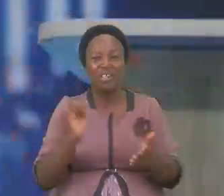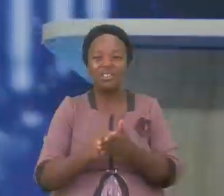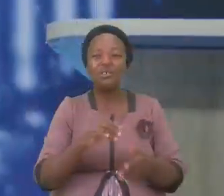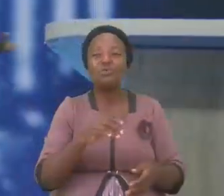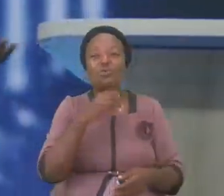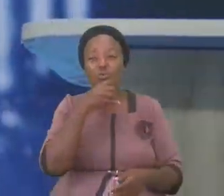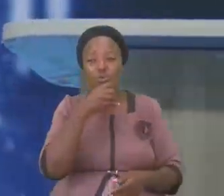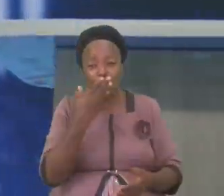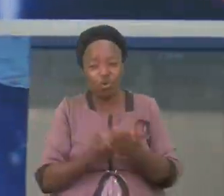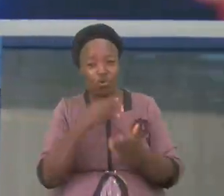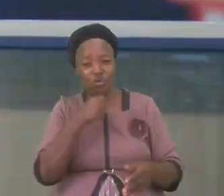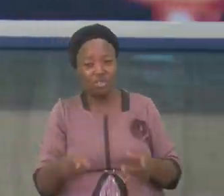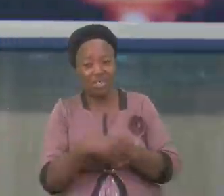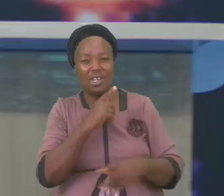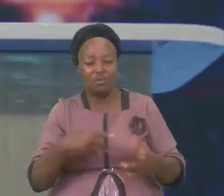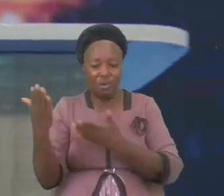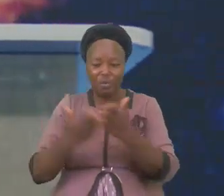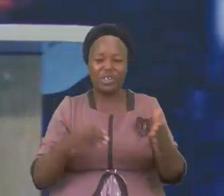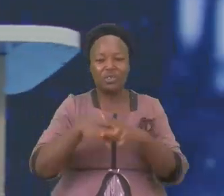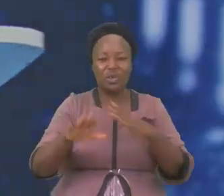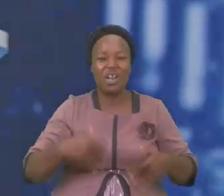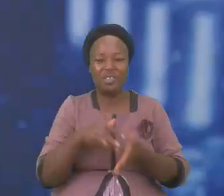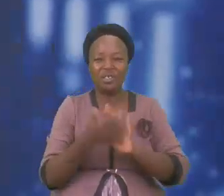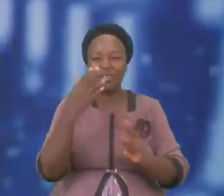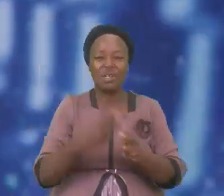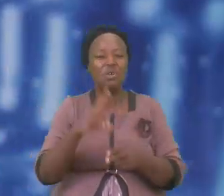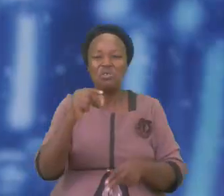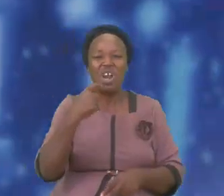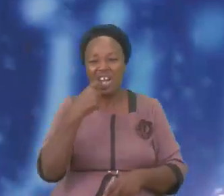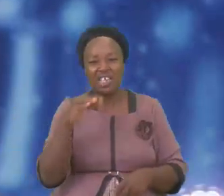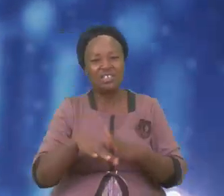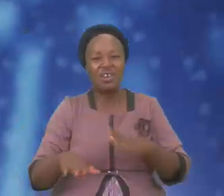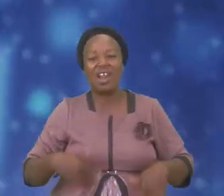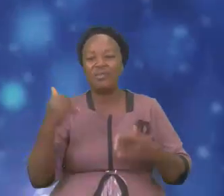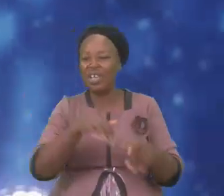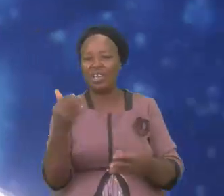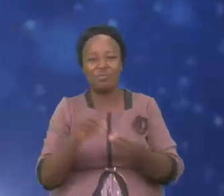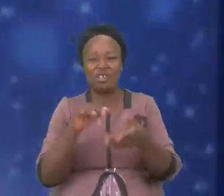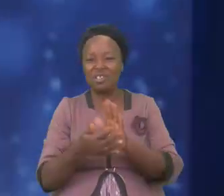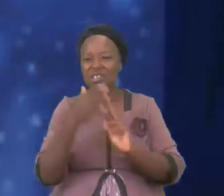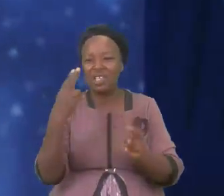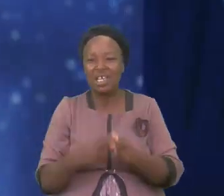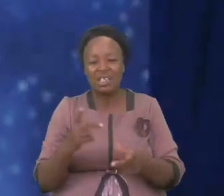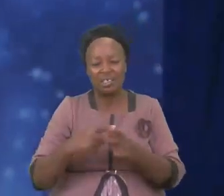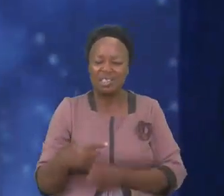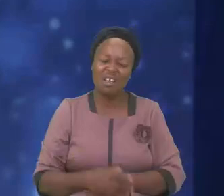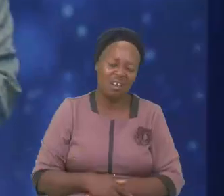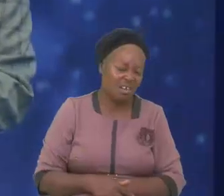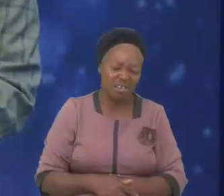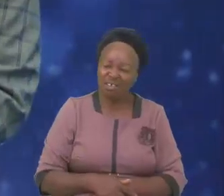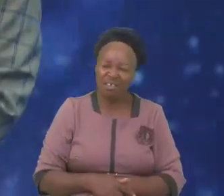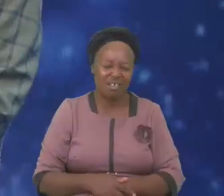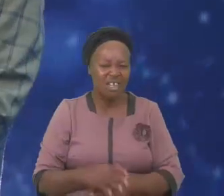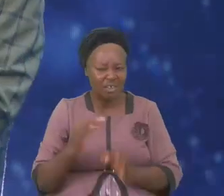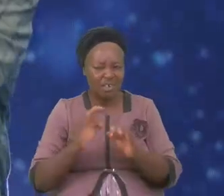anymore. And you're not saying, if I lived 50 years ago, 100 years ago, your life today will be better